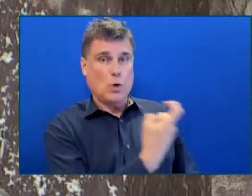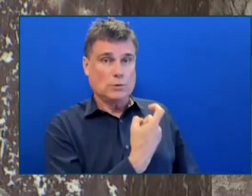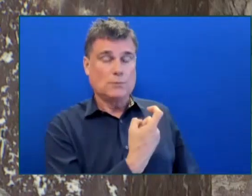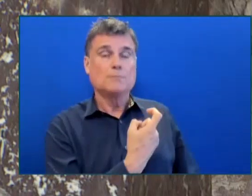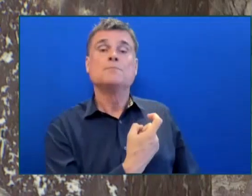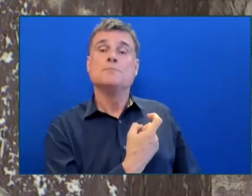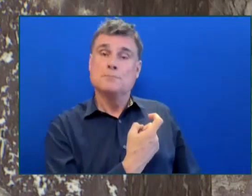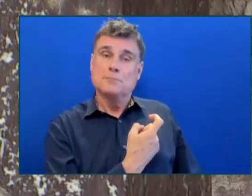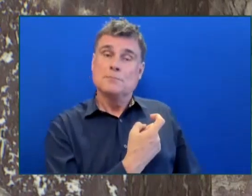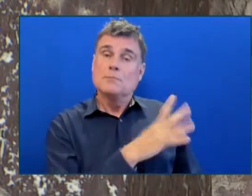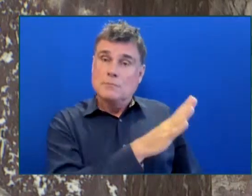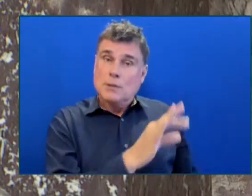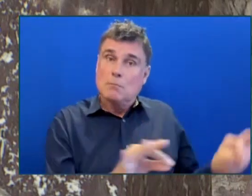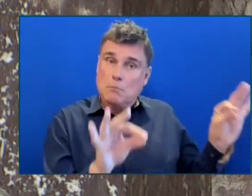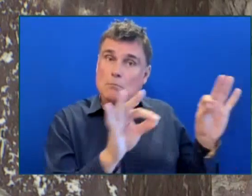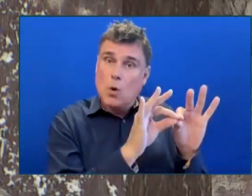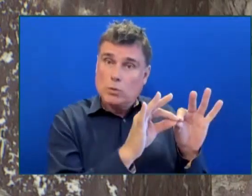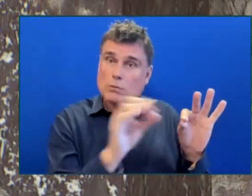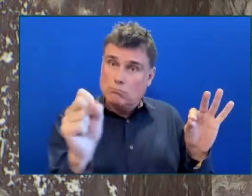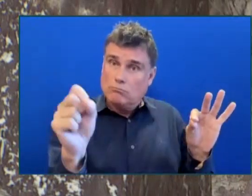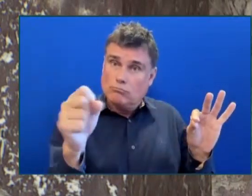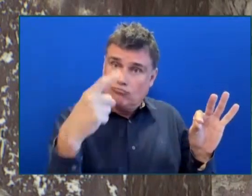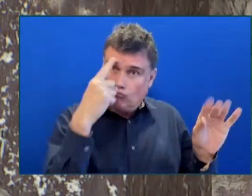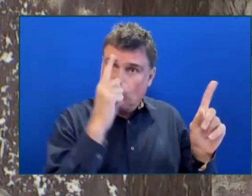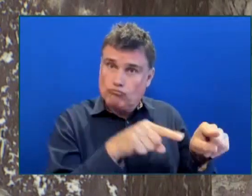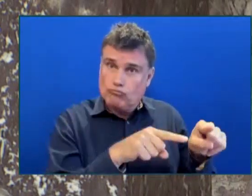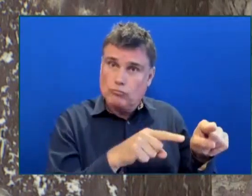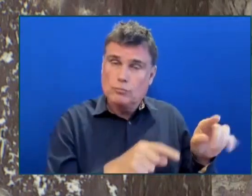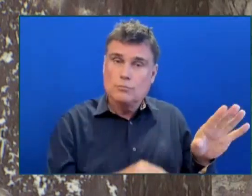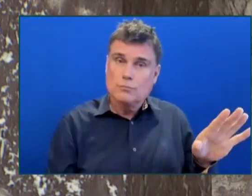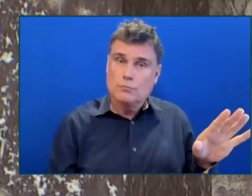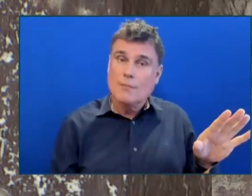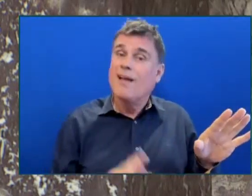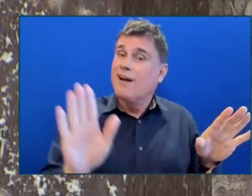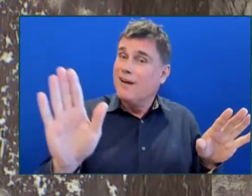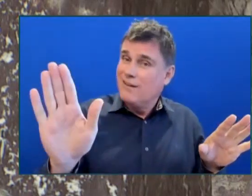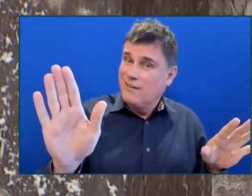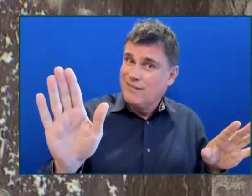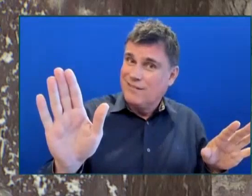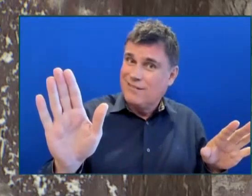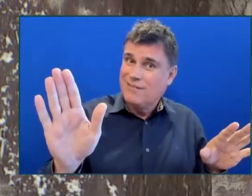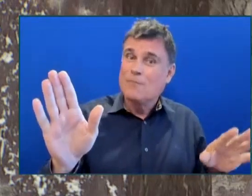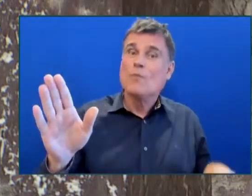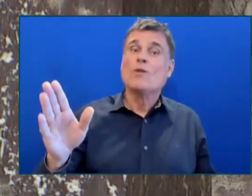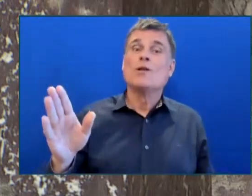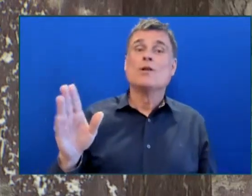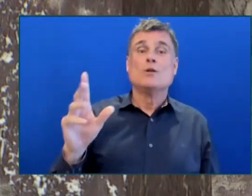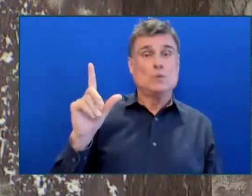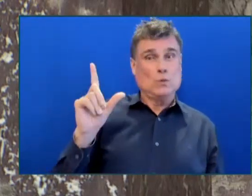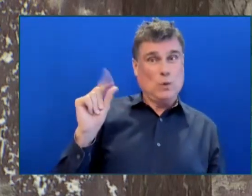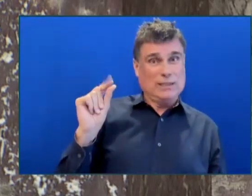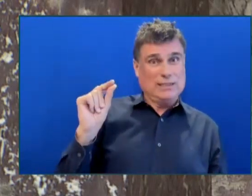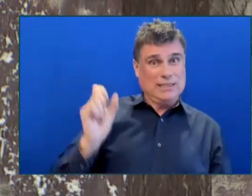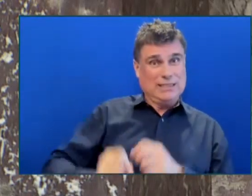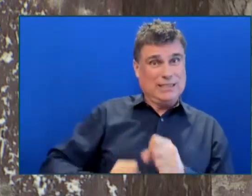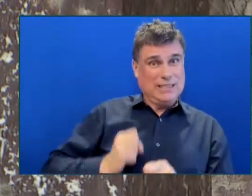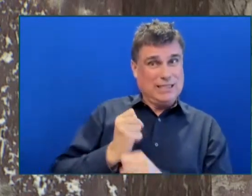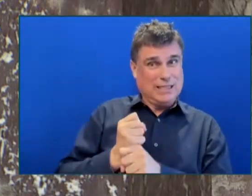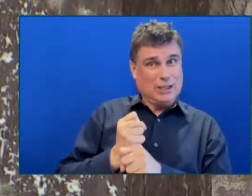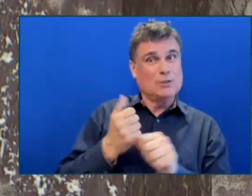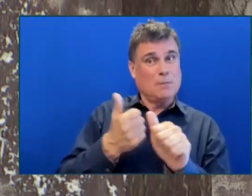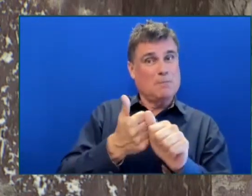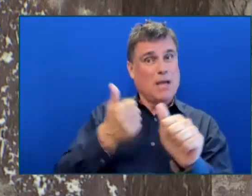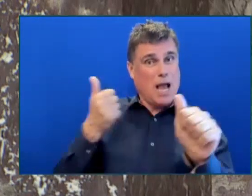important to acknowledge that we're two decades behind when it comes to investment housing. I mean, you know, I appreciate them saying that there's not